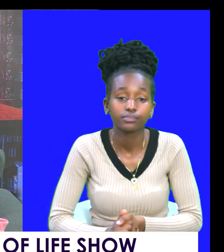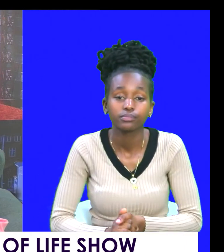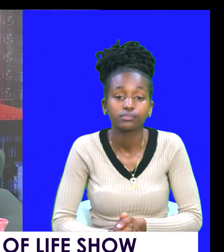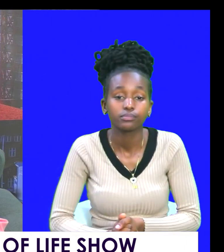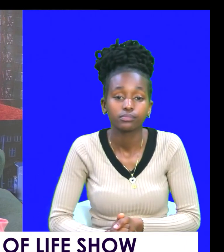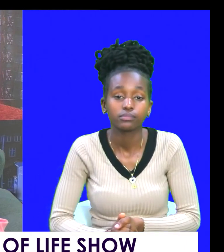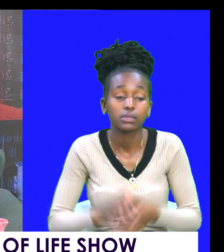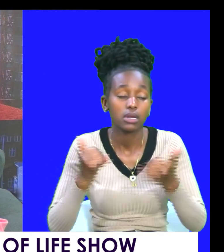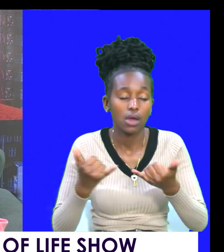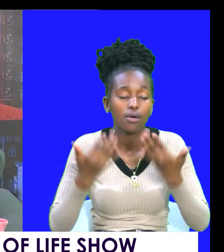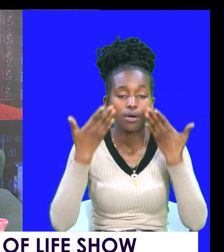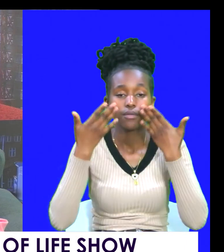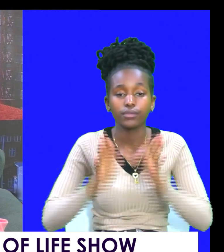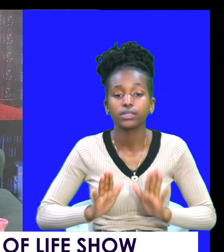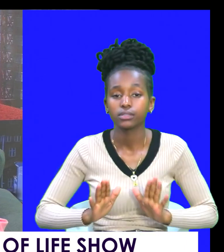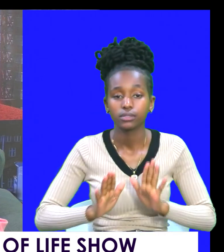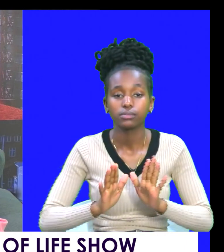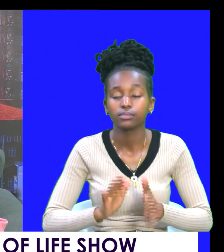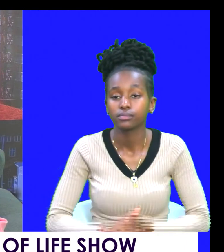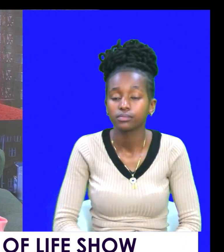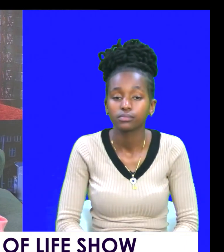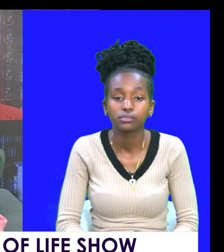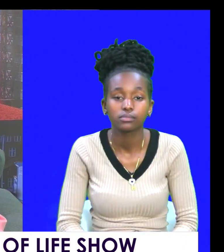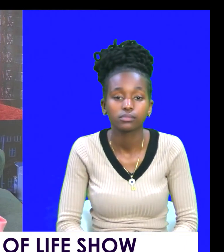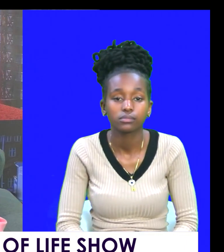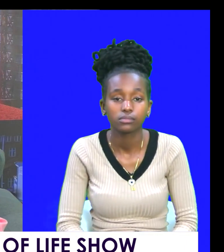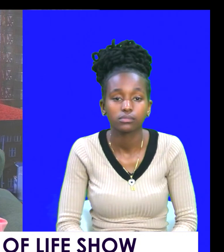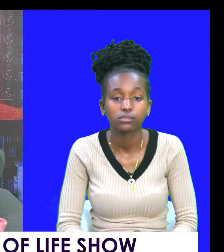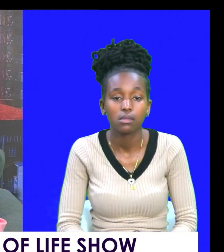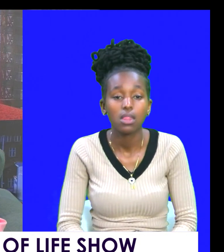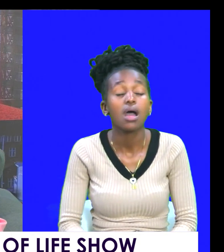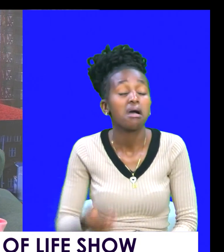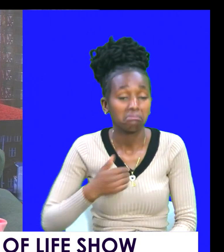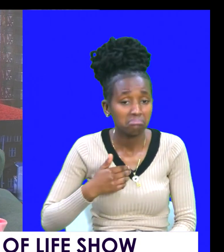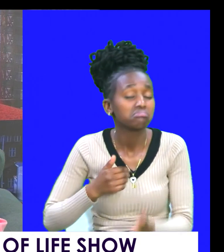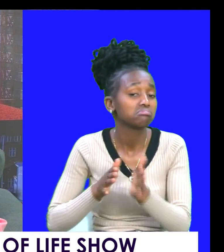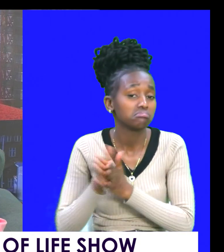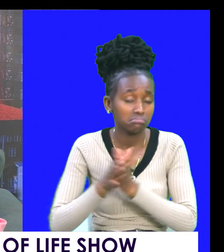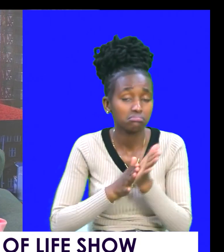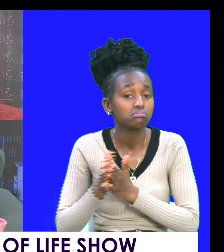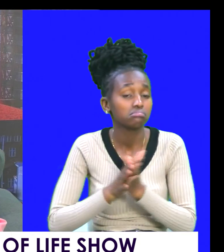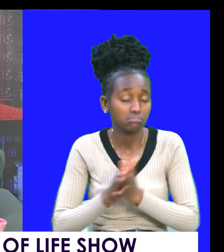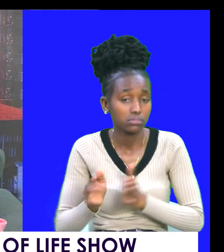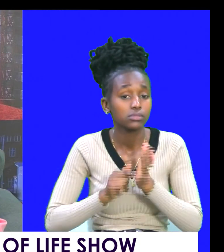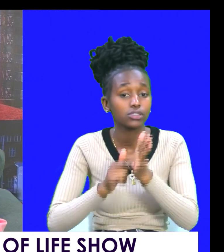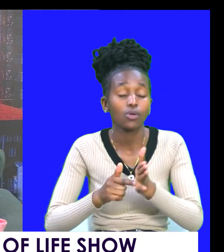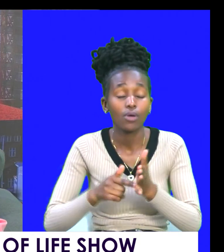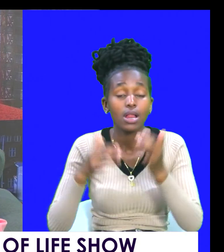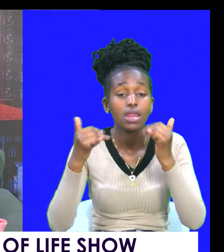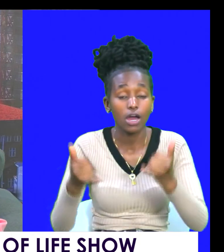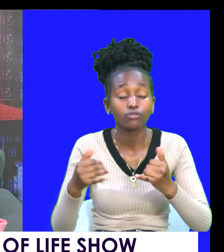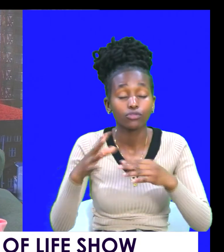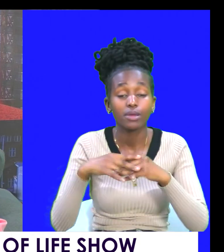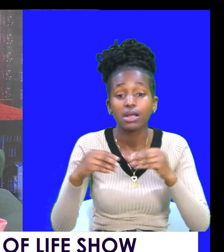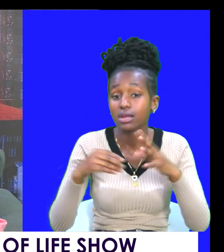And I am done. Yes. What a show. That has been forming an